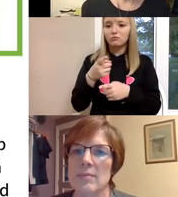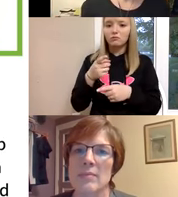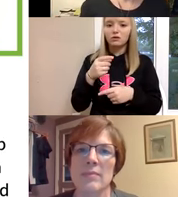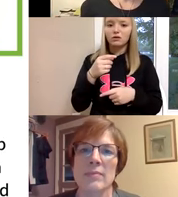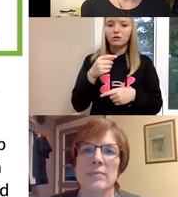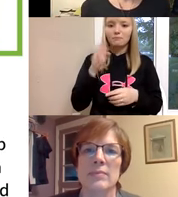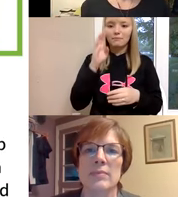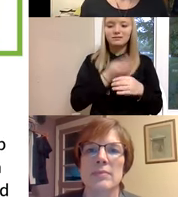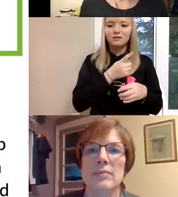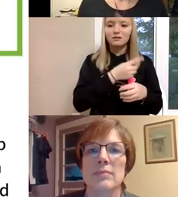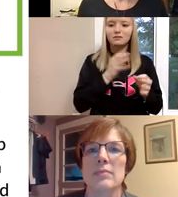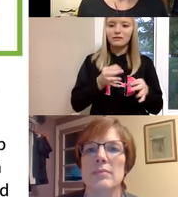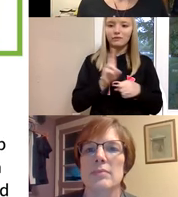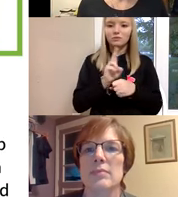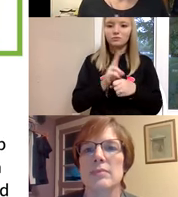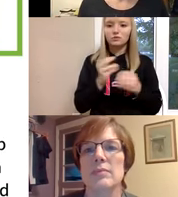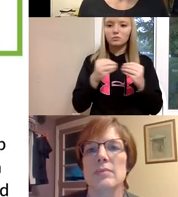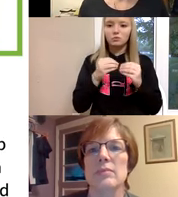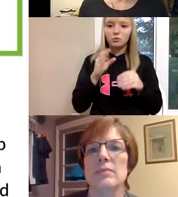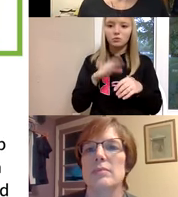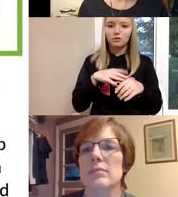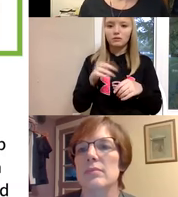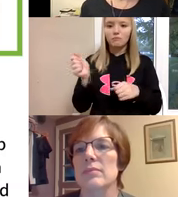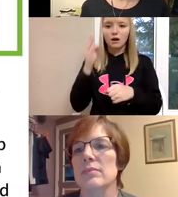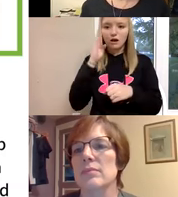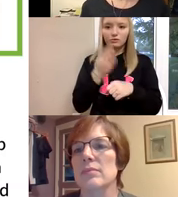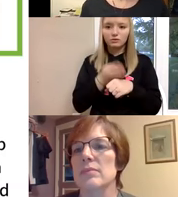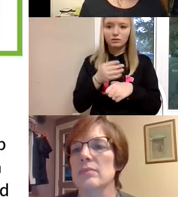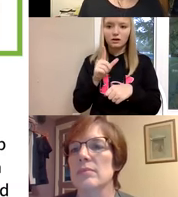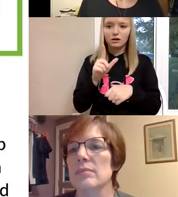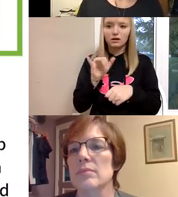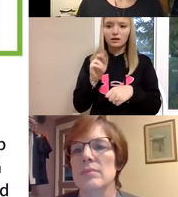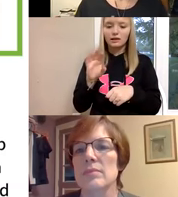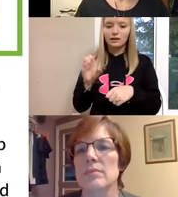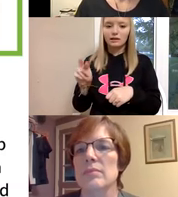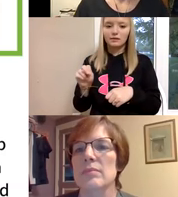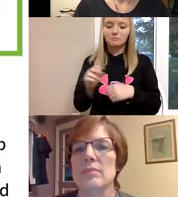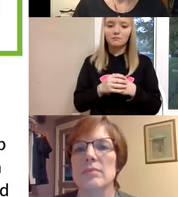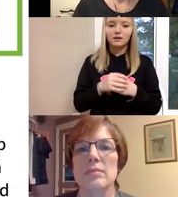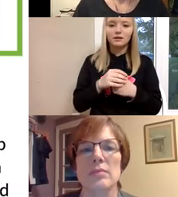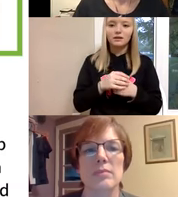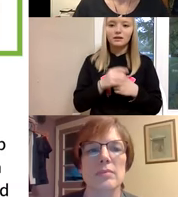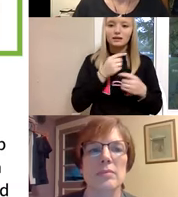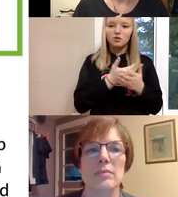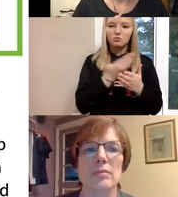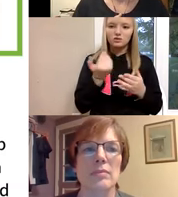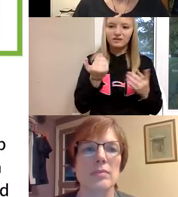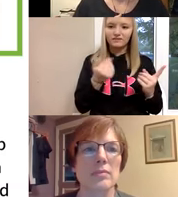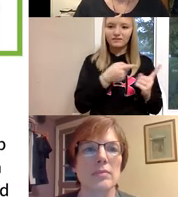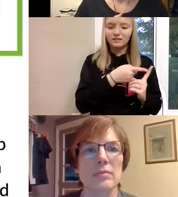than Lincoln. Gregory is almost 15. And